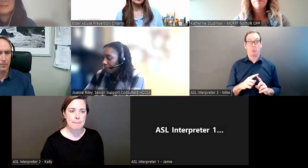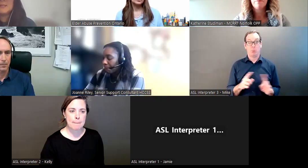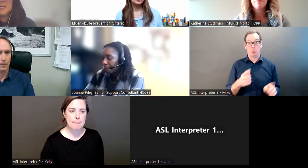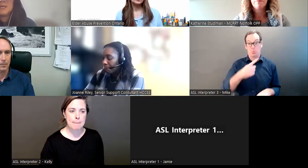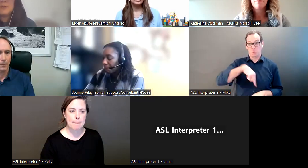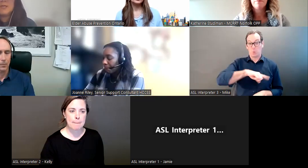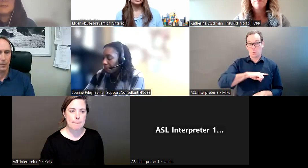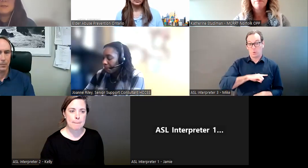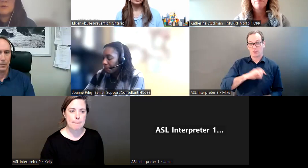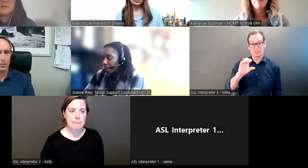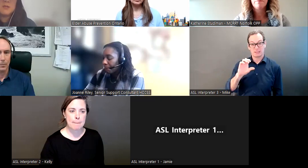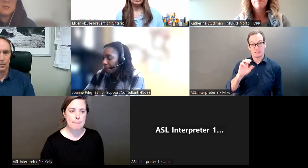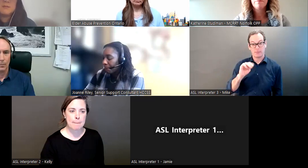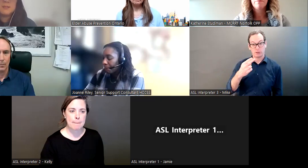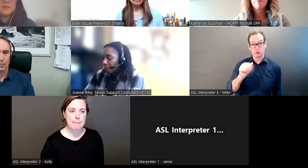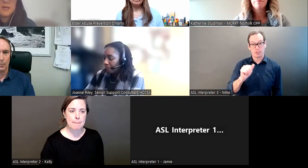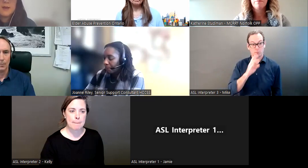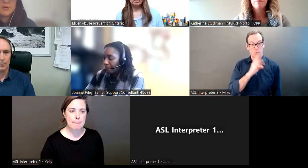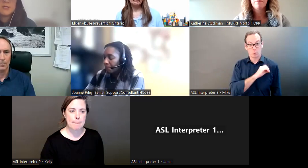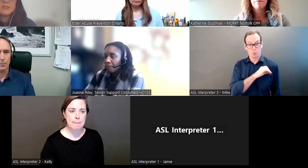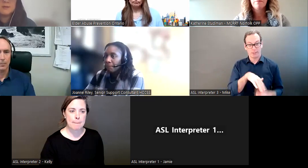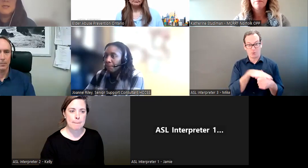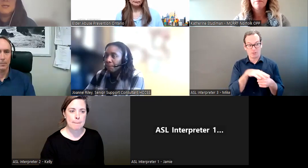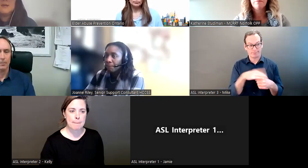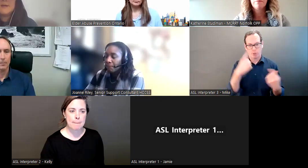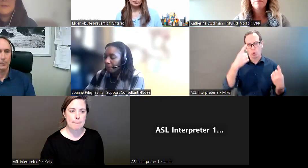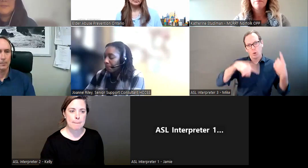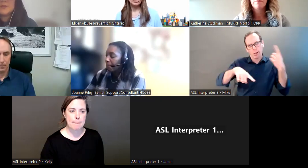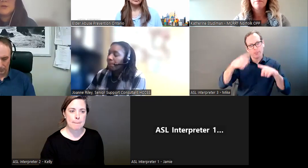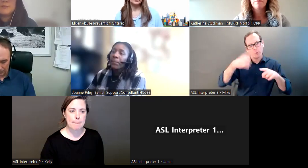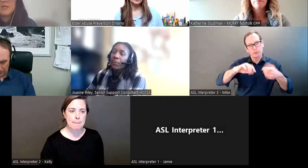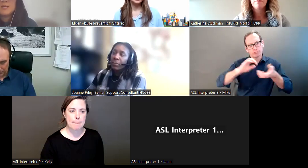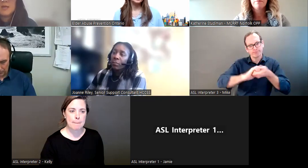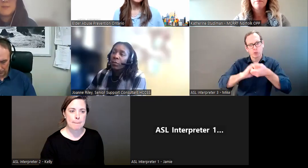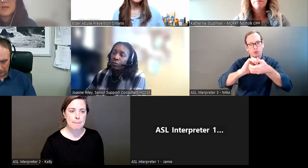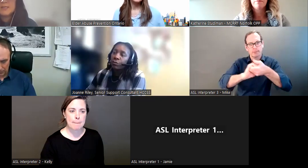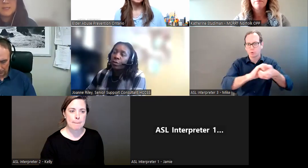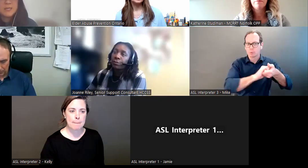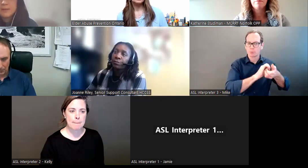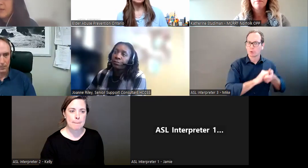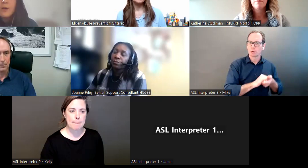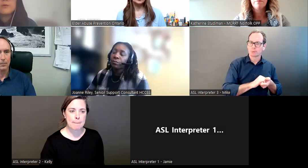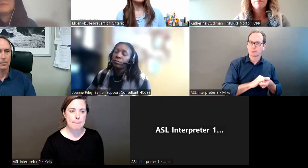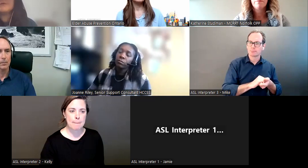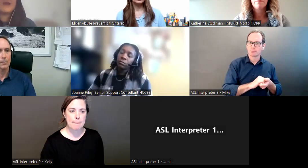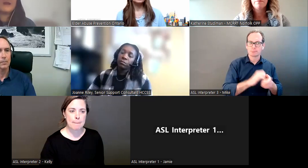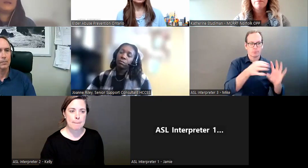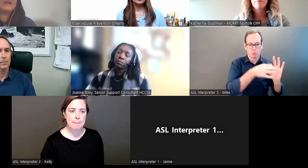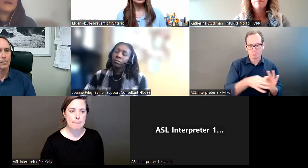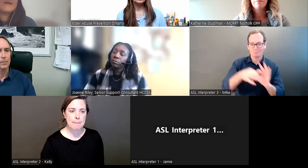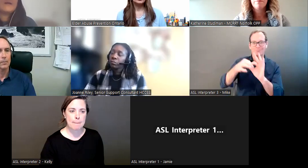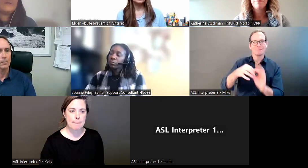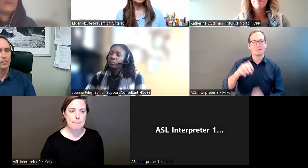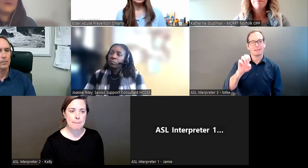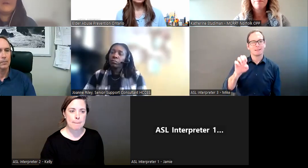think that's the key piece in the work that we do is the collaboration. We connect back into EAPO for that,